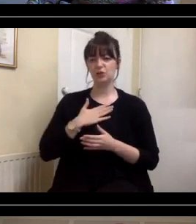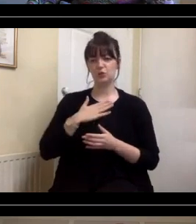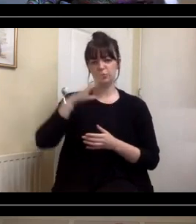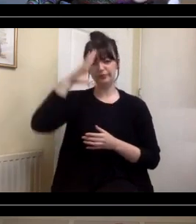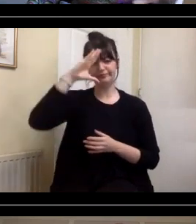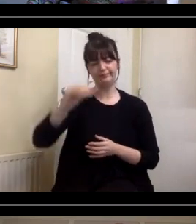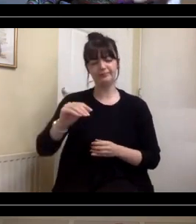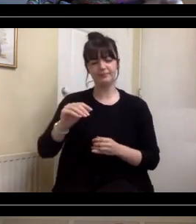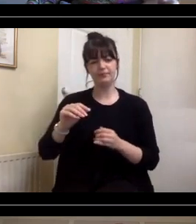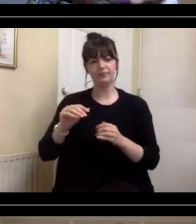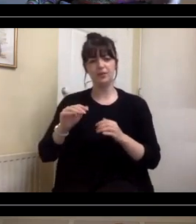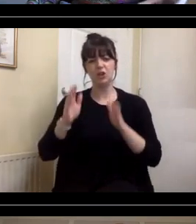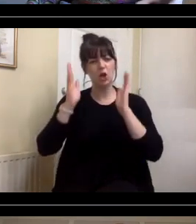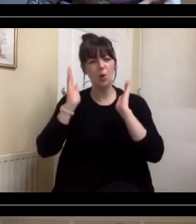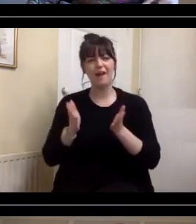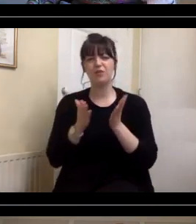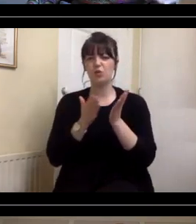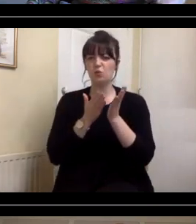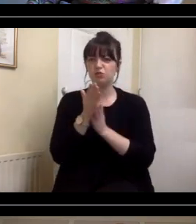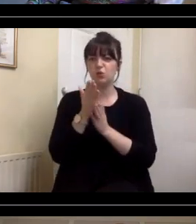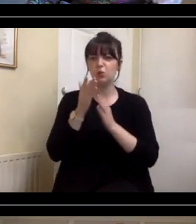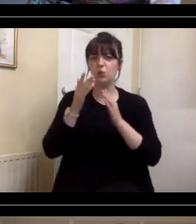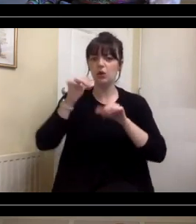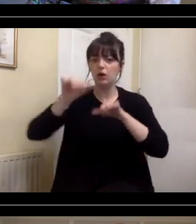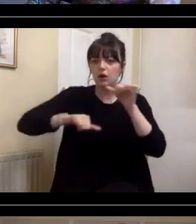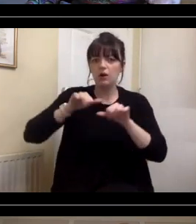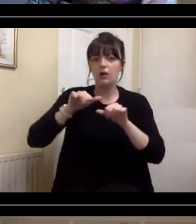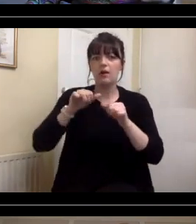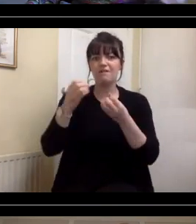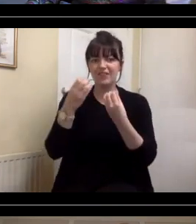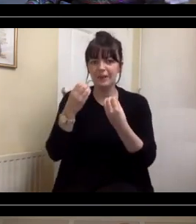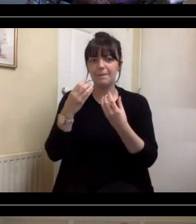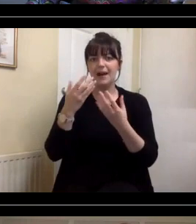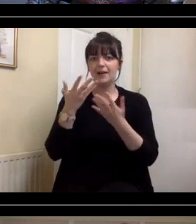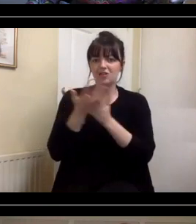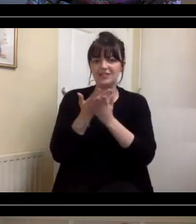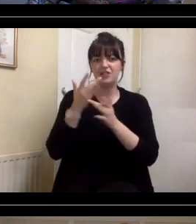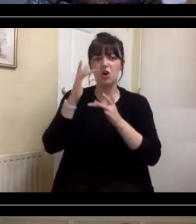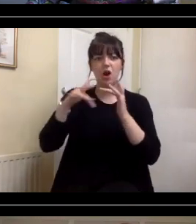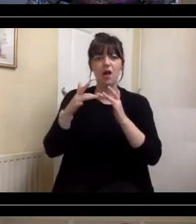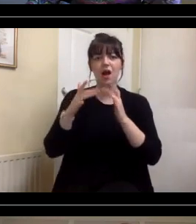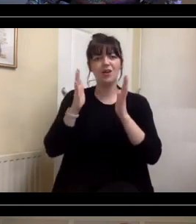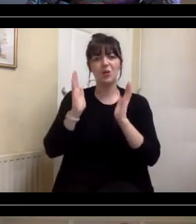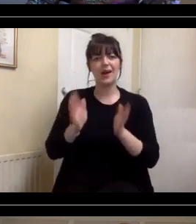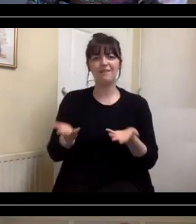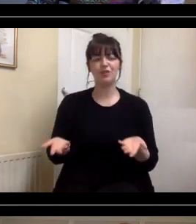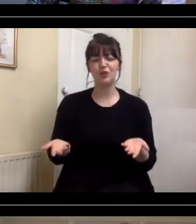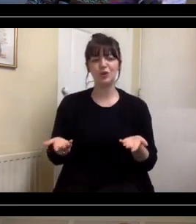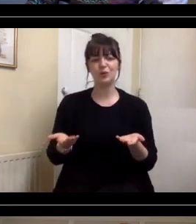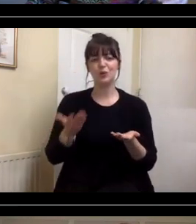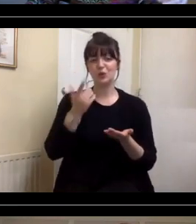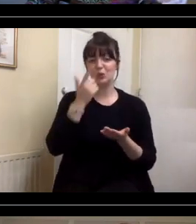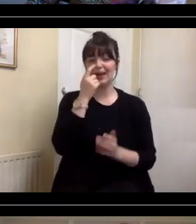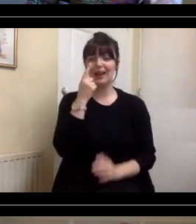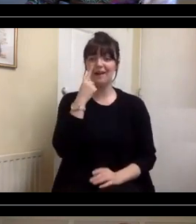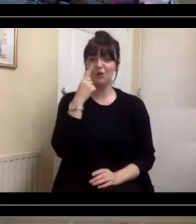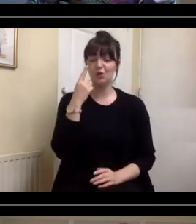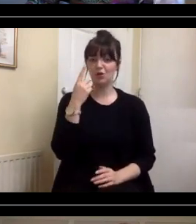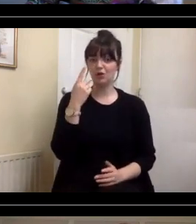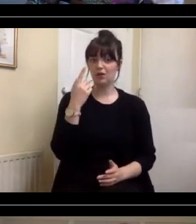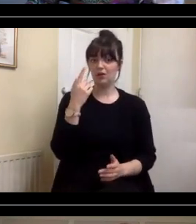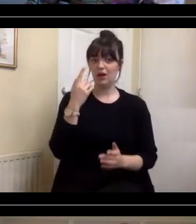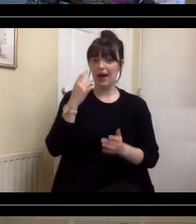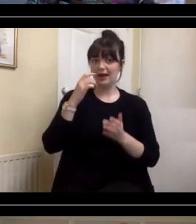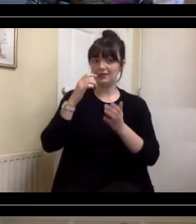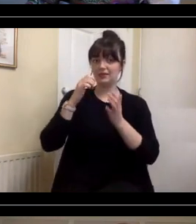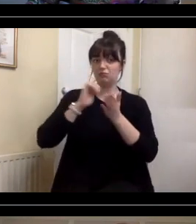don't actually just have to go online to either look at materials or give feedback. They can access printed materials, and they